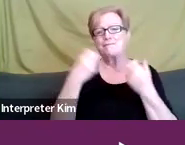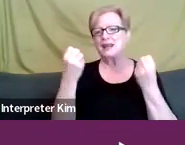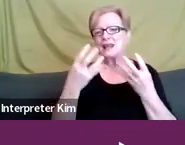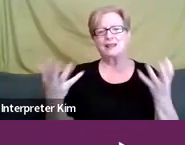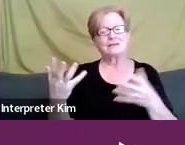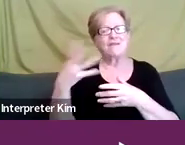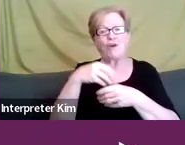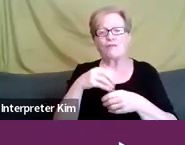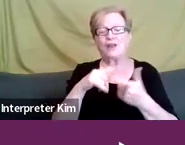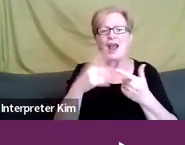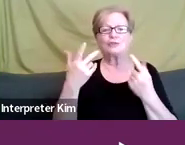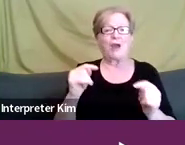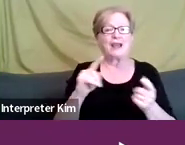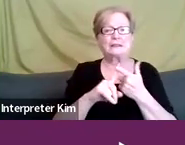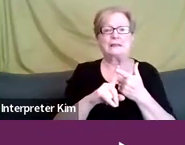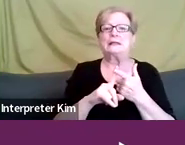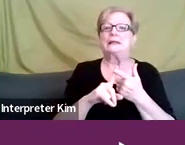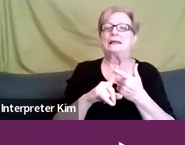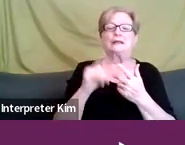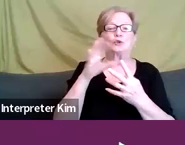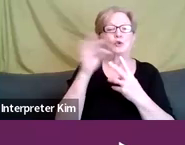pick a handful of